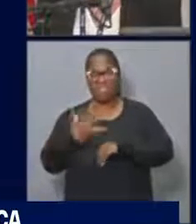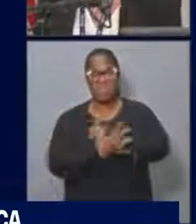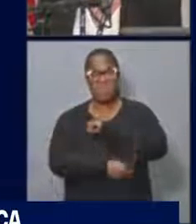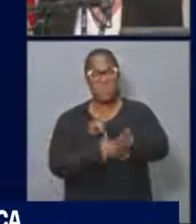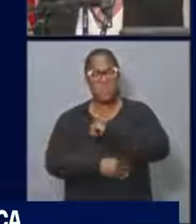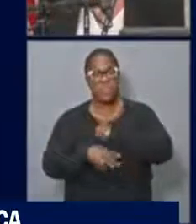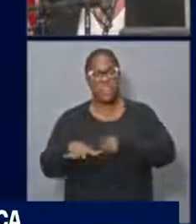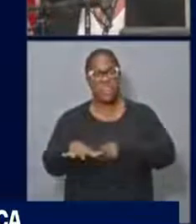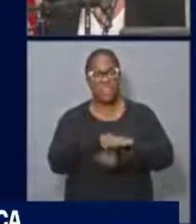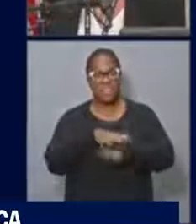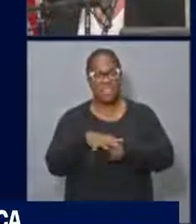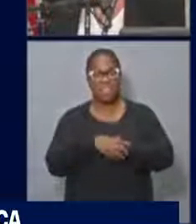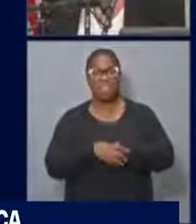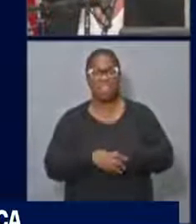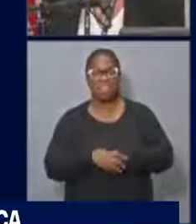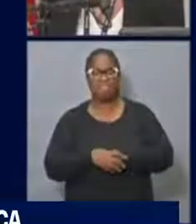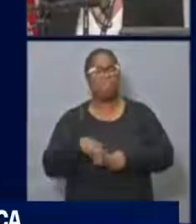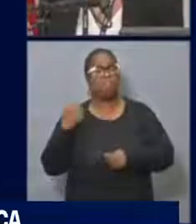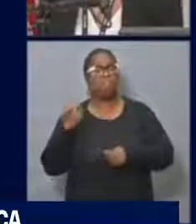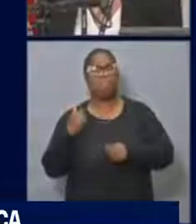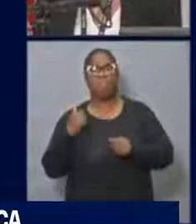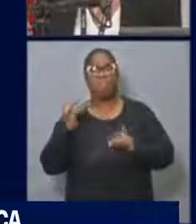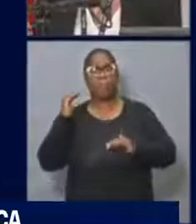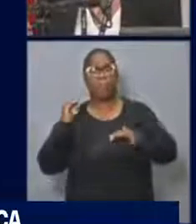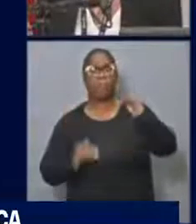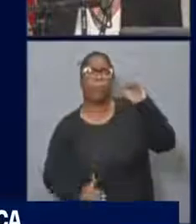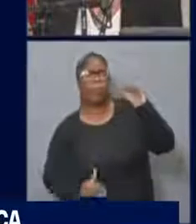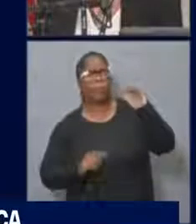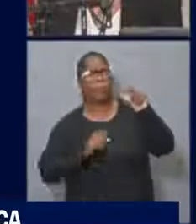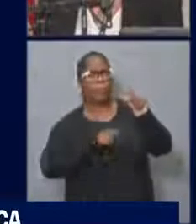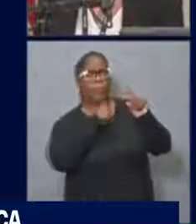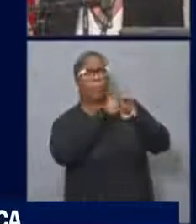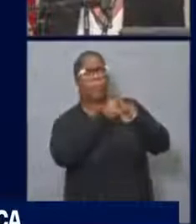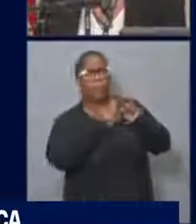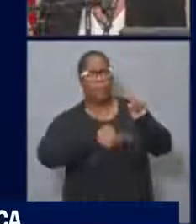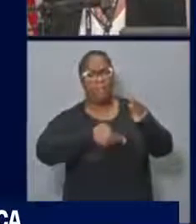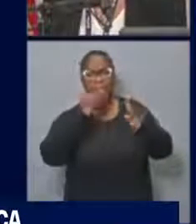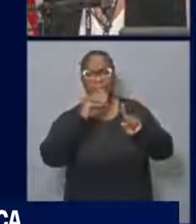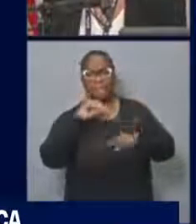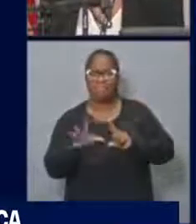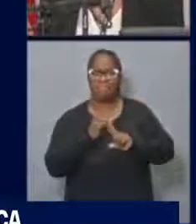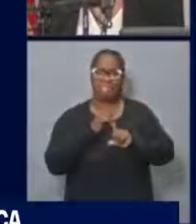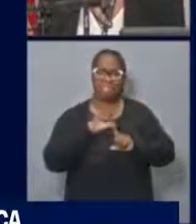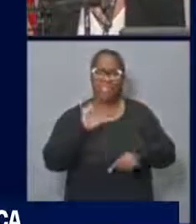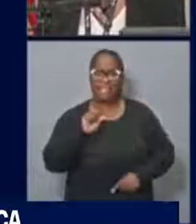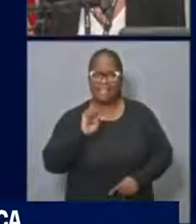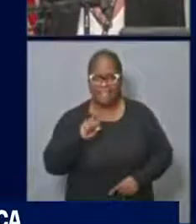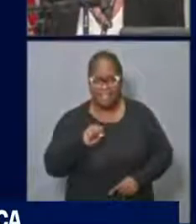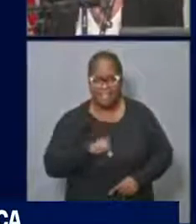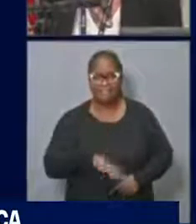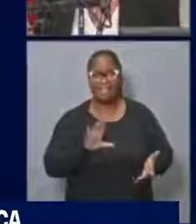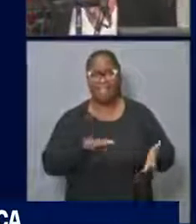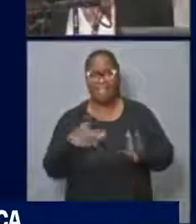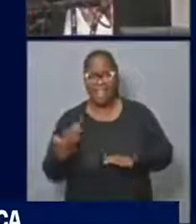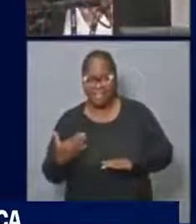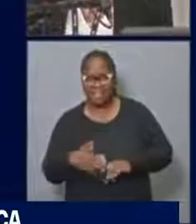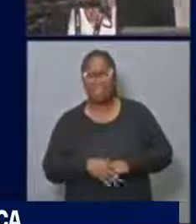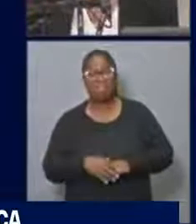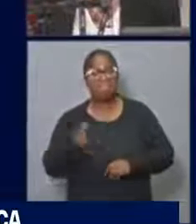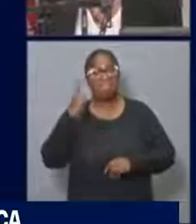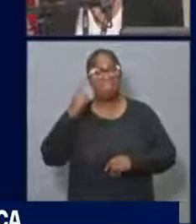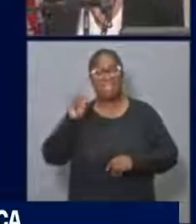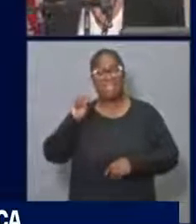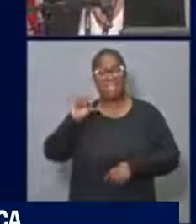with their disproportionately impacted groups, the high rates of cases and deaths reflect a number of, including the effects of